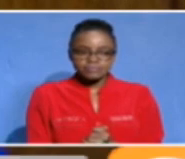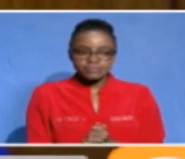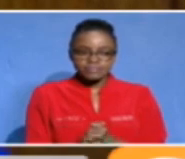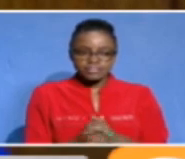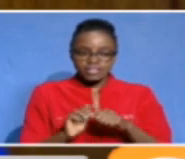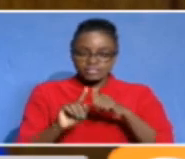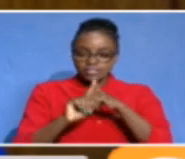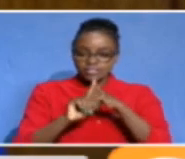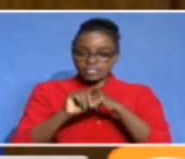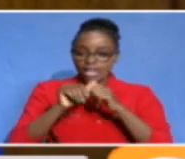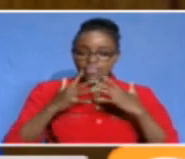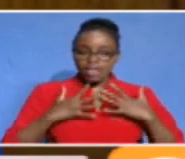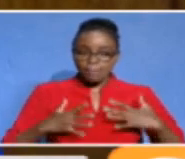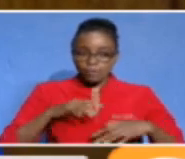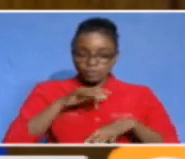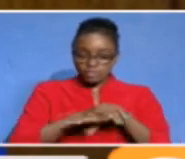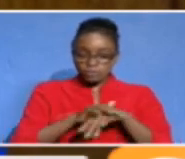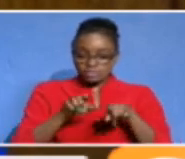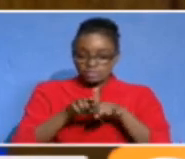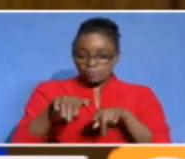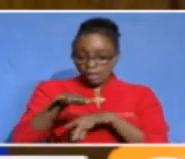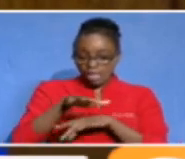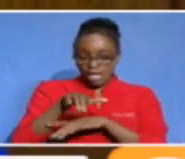6 other bodies were found at the scene,